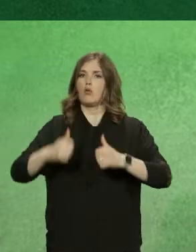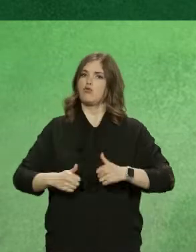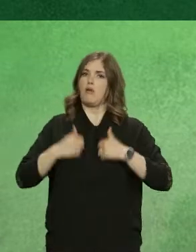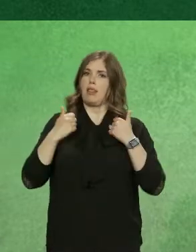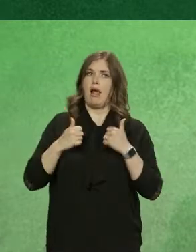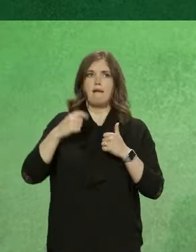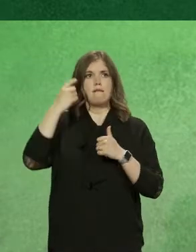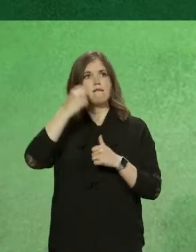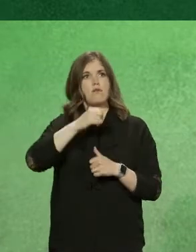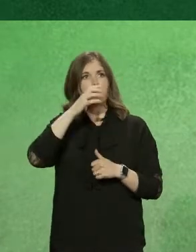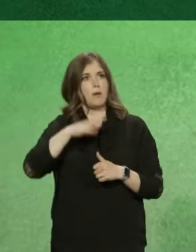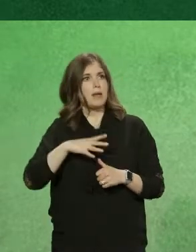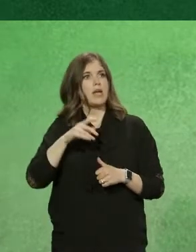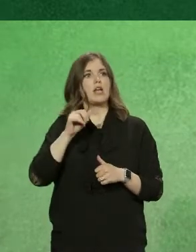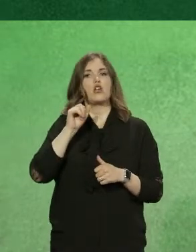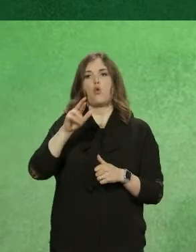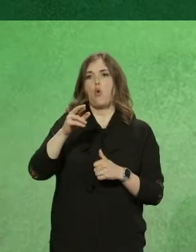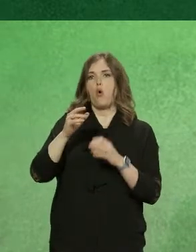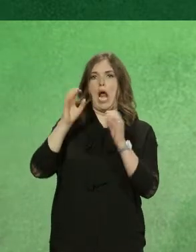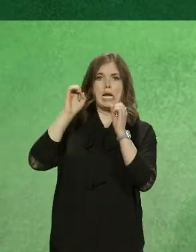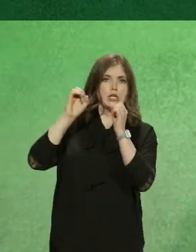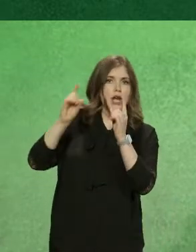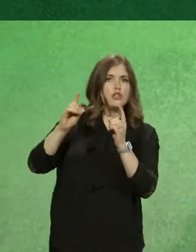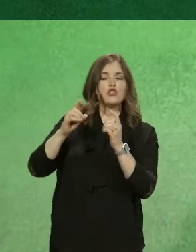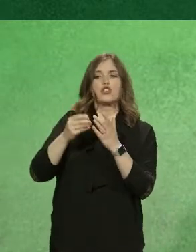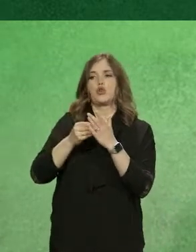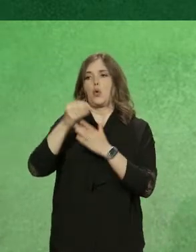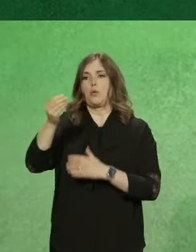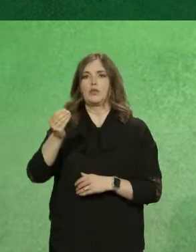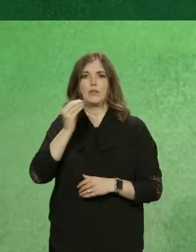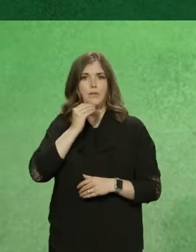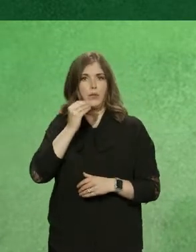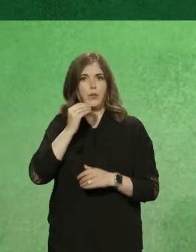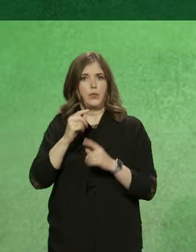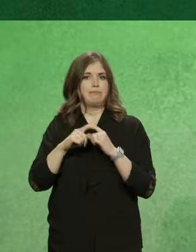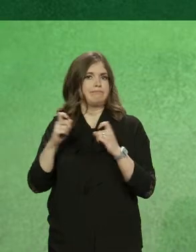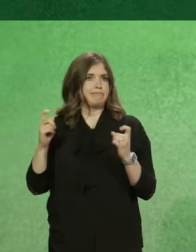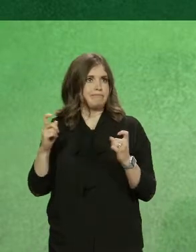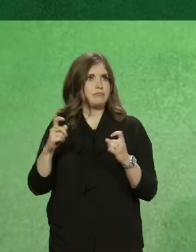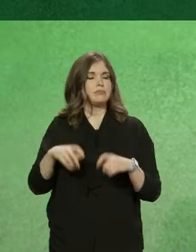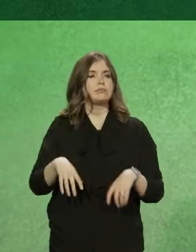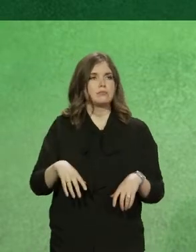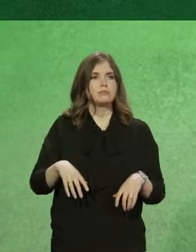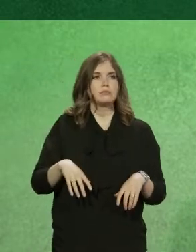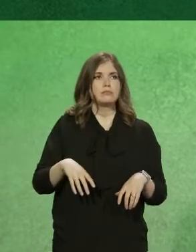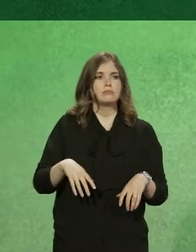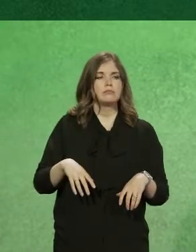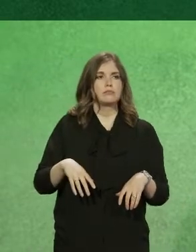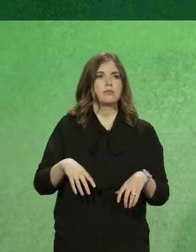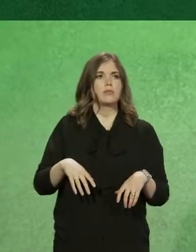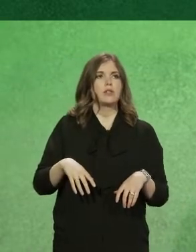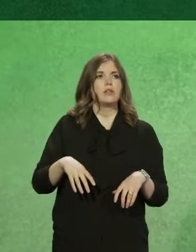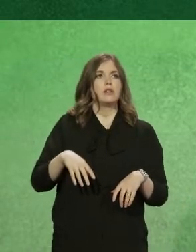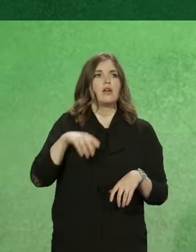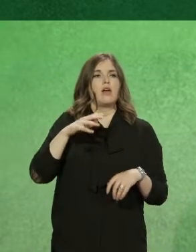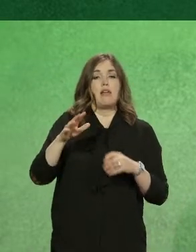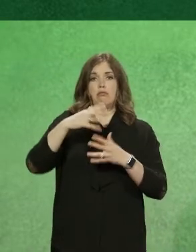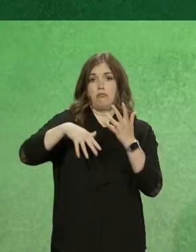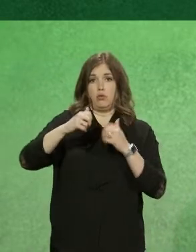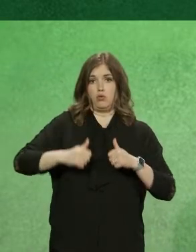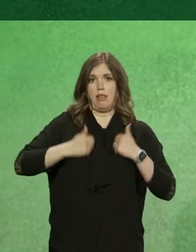as education and purchasing food safe. And then there will be improved social life, especially among women.